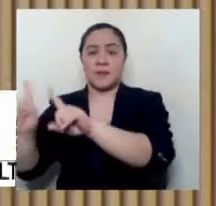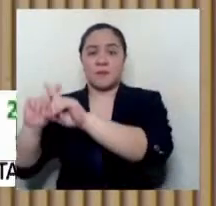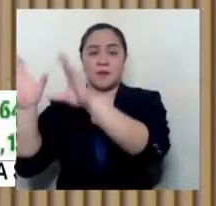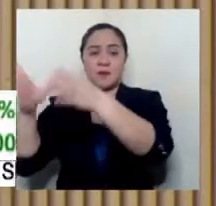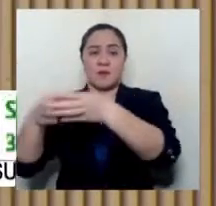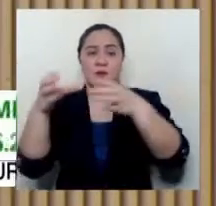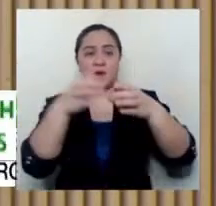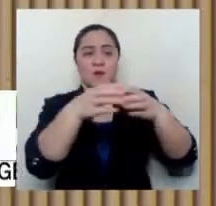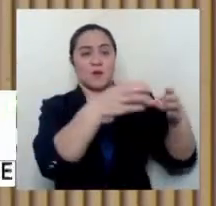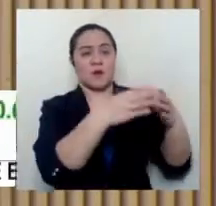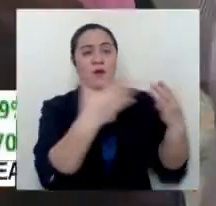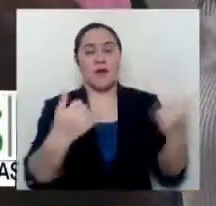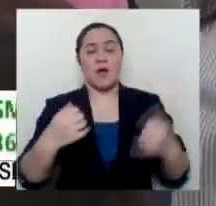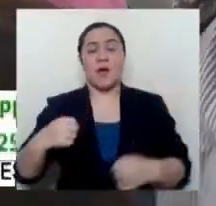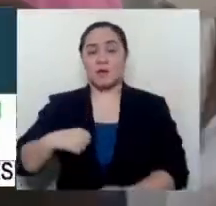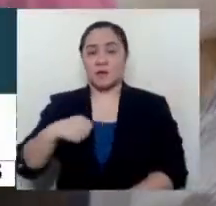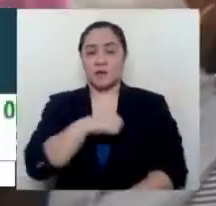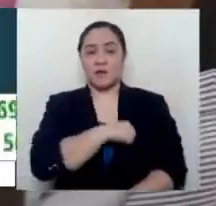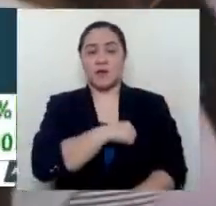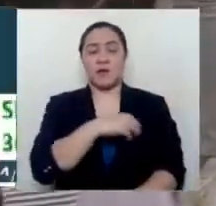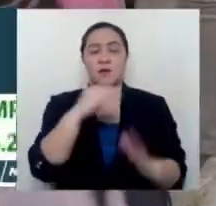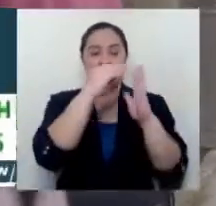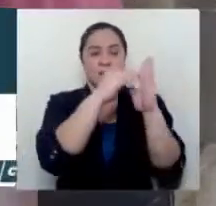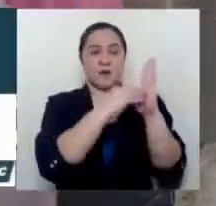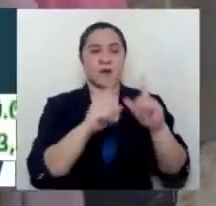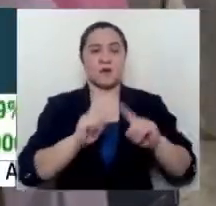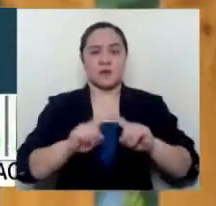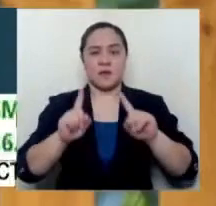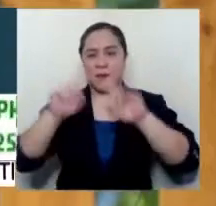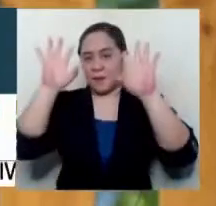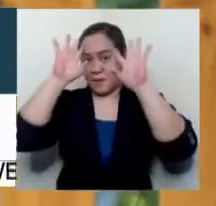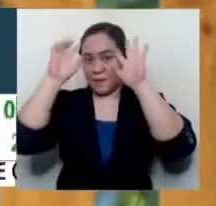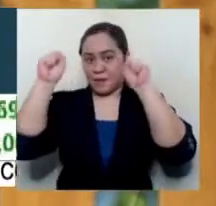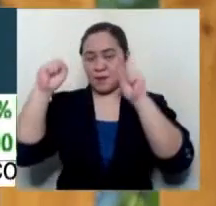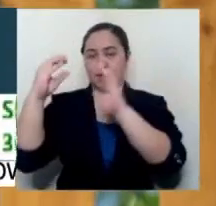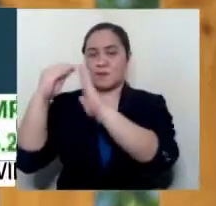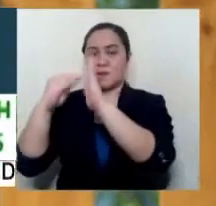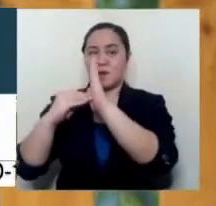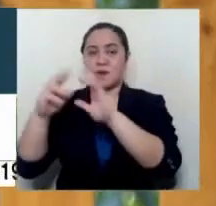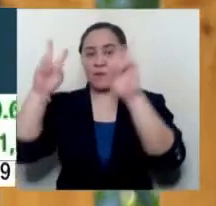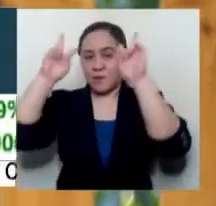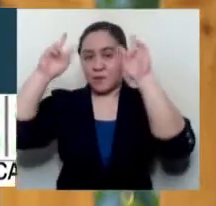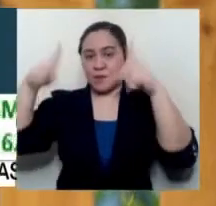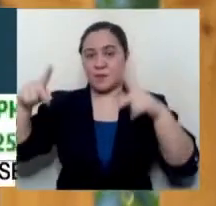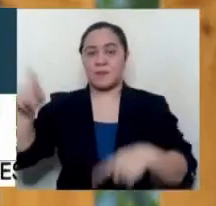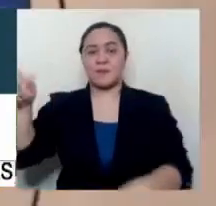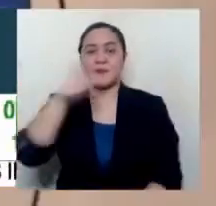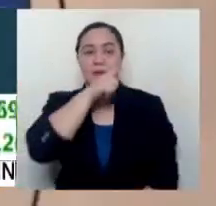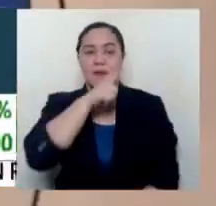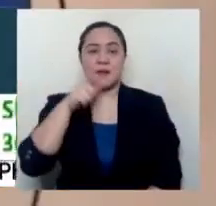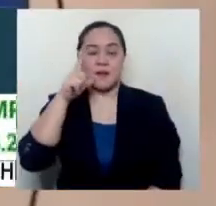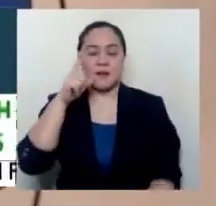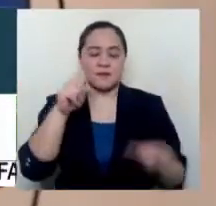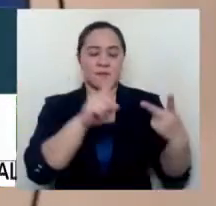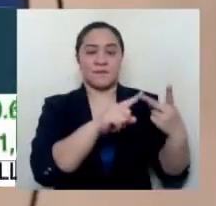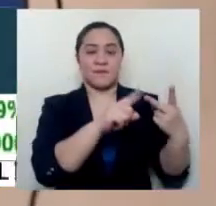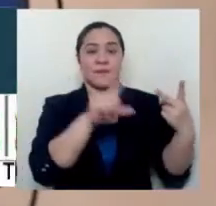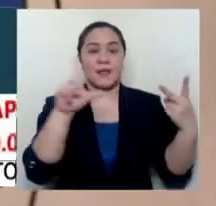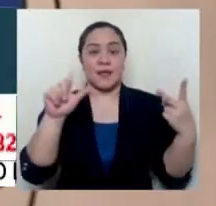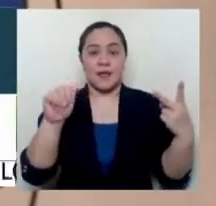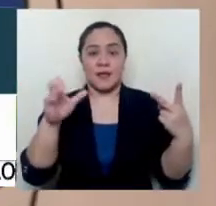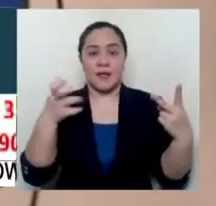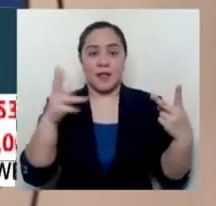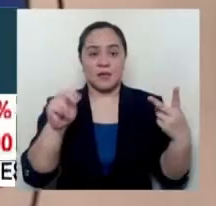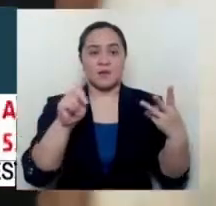currently part of the senatorial tickets of several presidential bets, namely Vice President Lenny Robredo and Senators Panfilo Lacson and